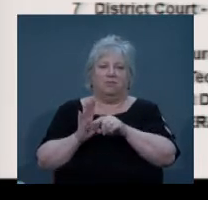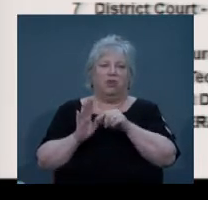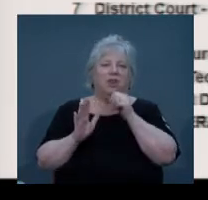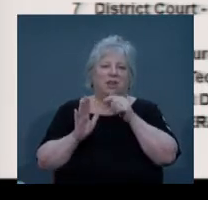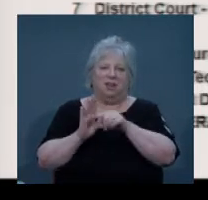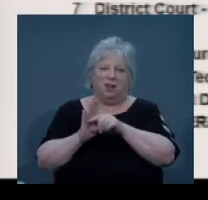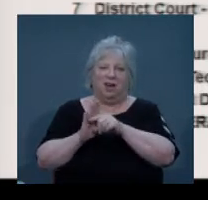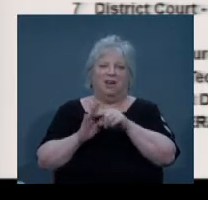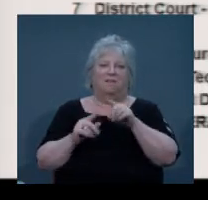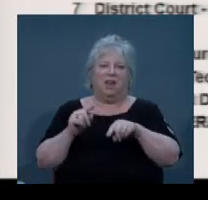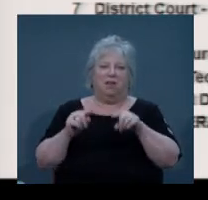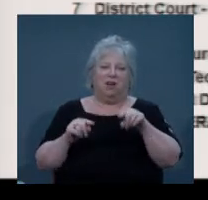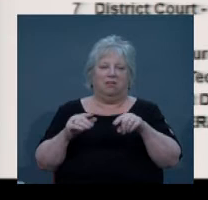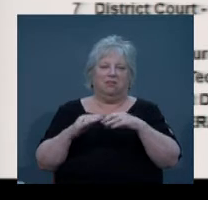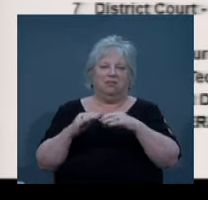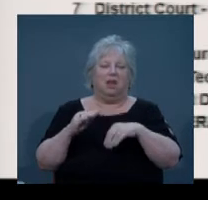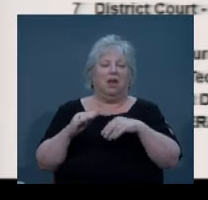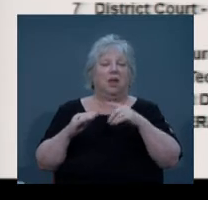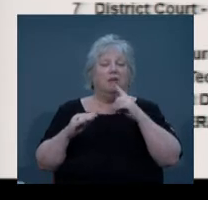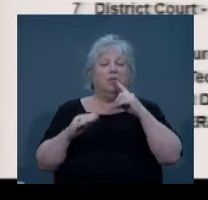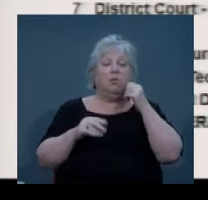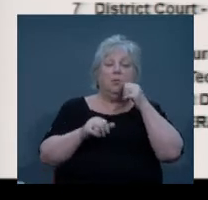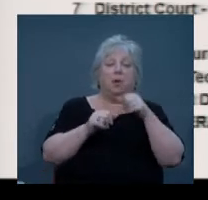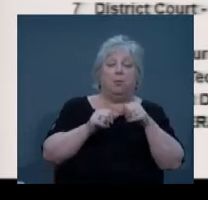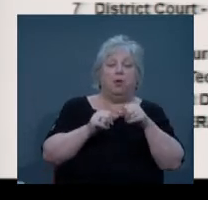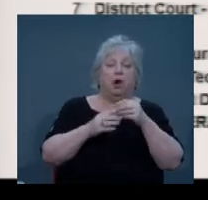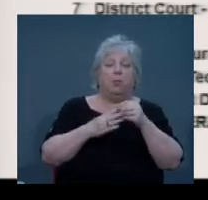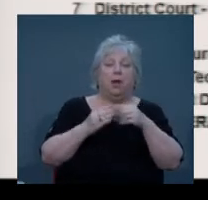You'll recall in our budget amendment,